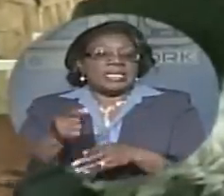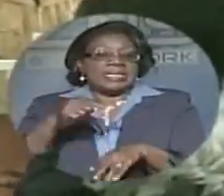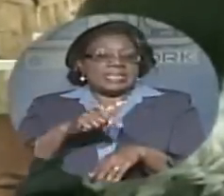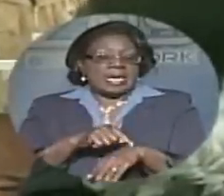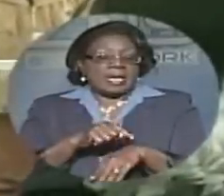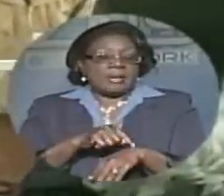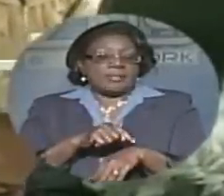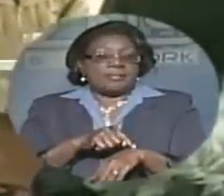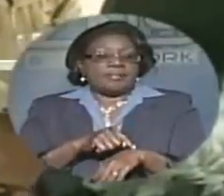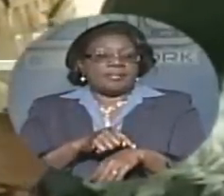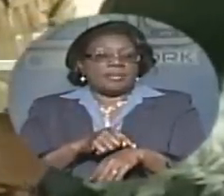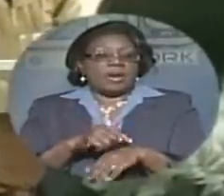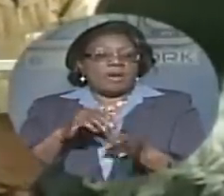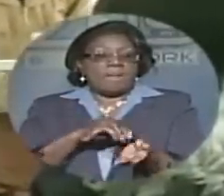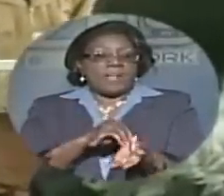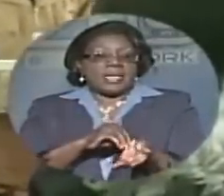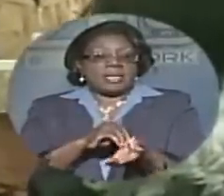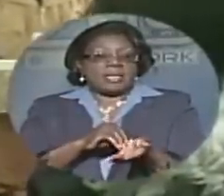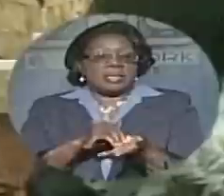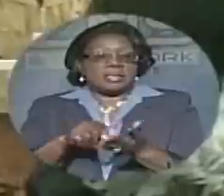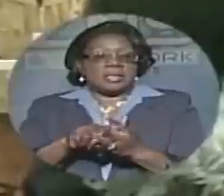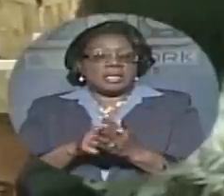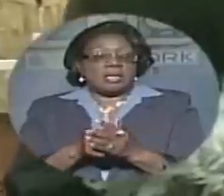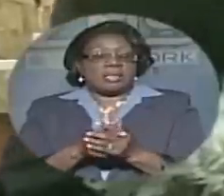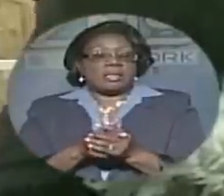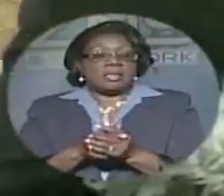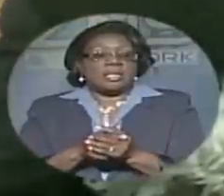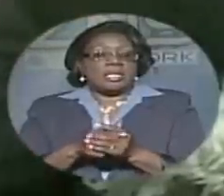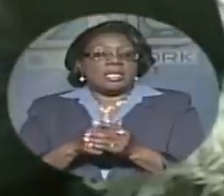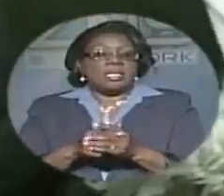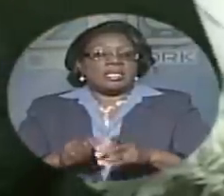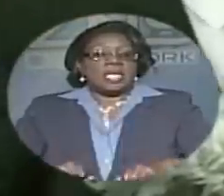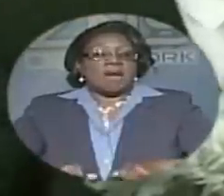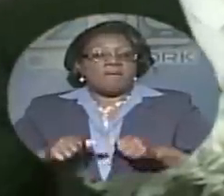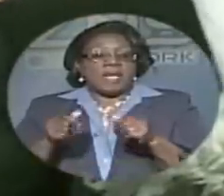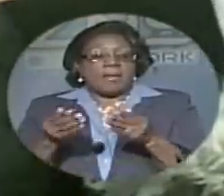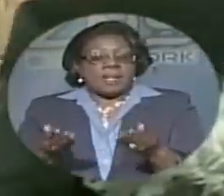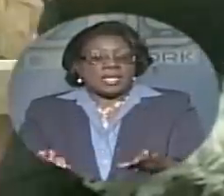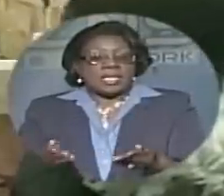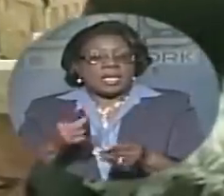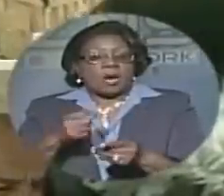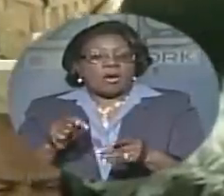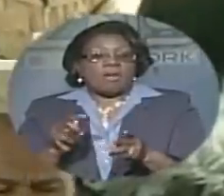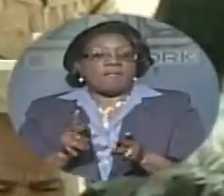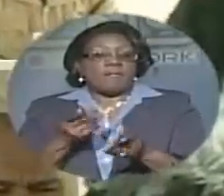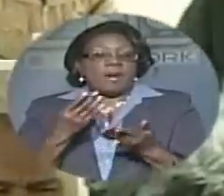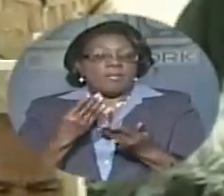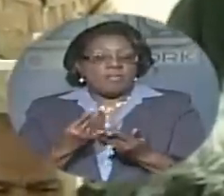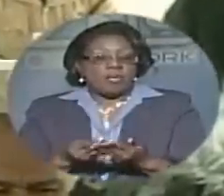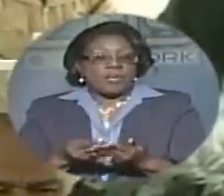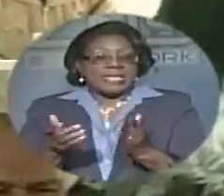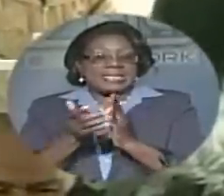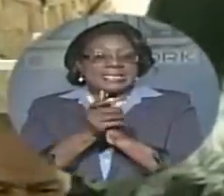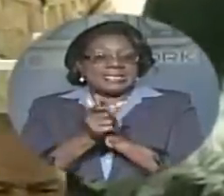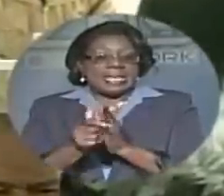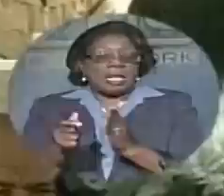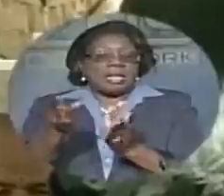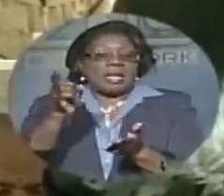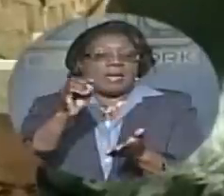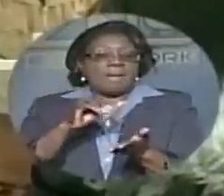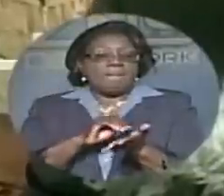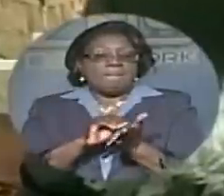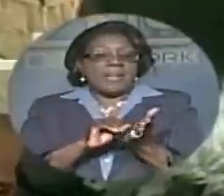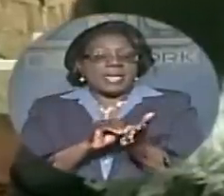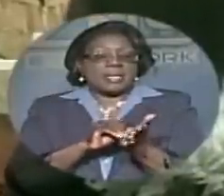timeliness of medical intervention, the availability of appropriately skilled medical